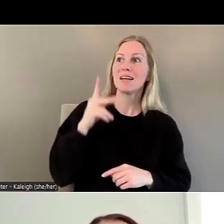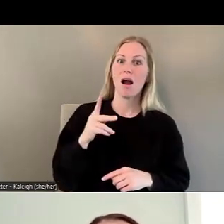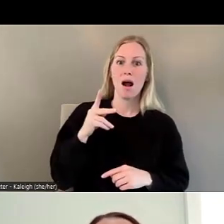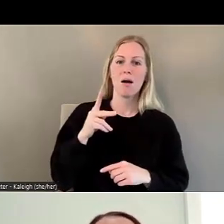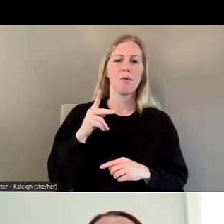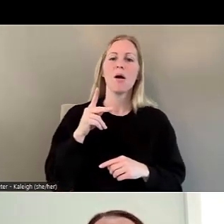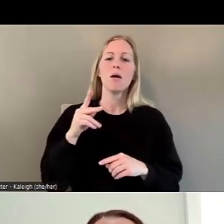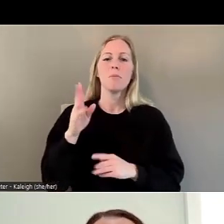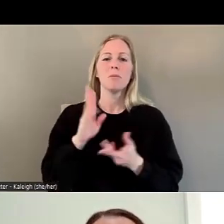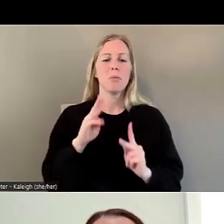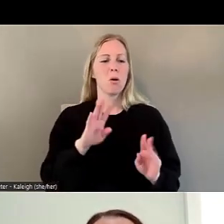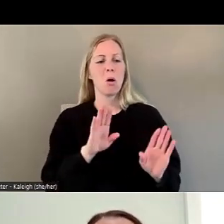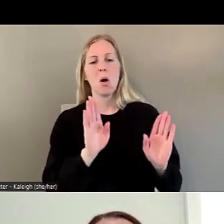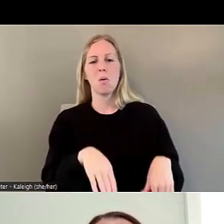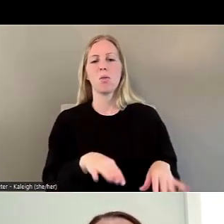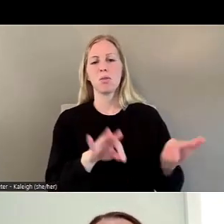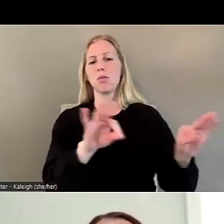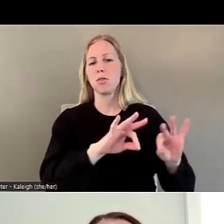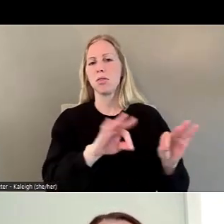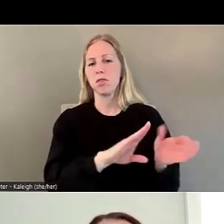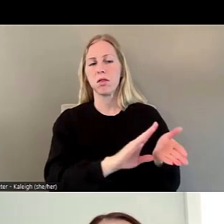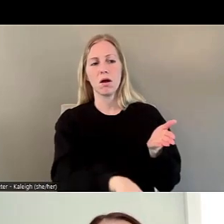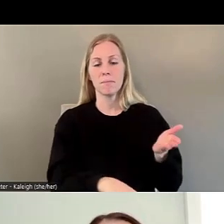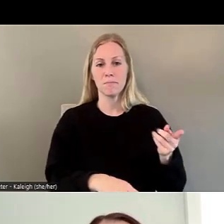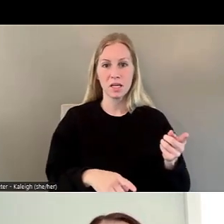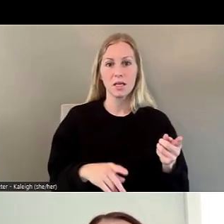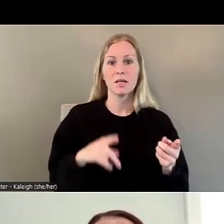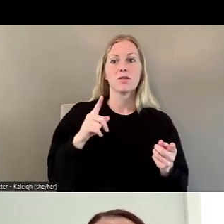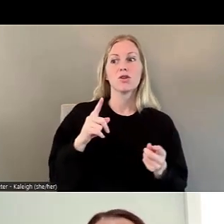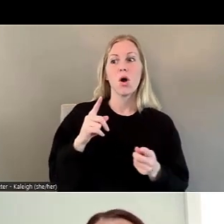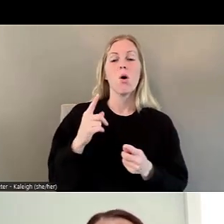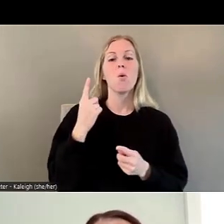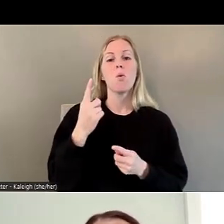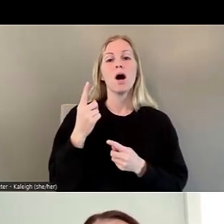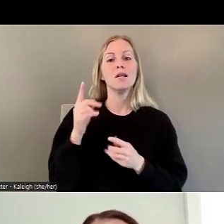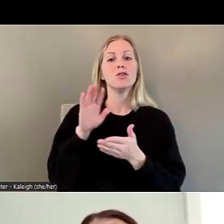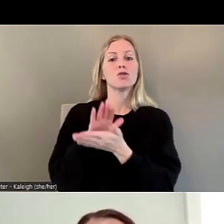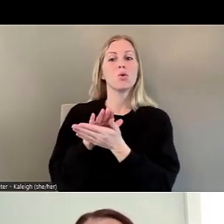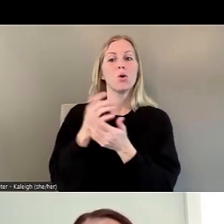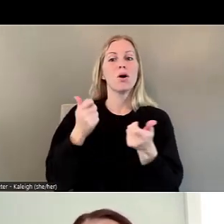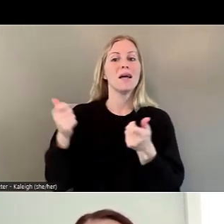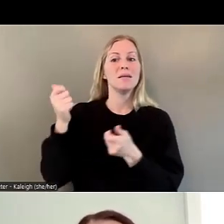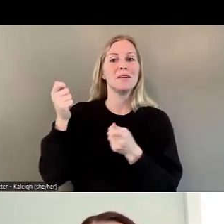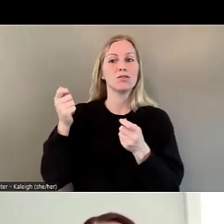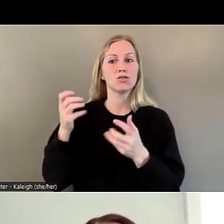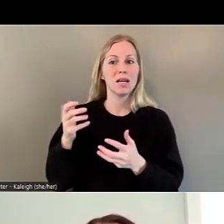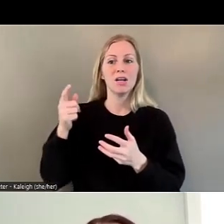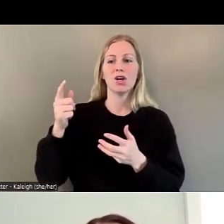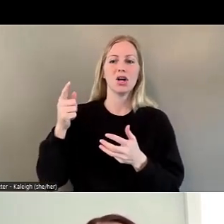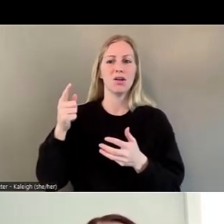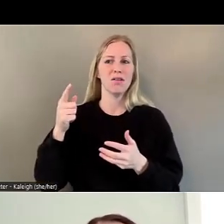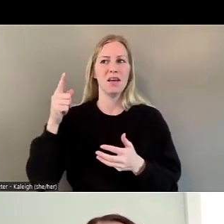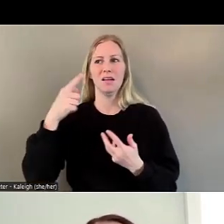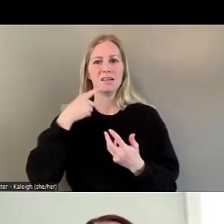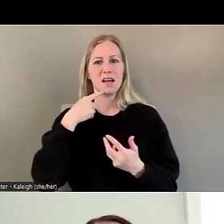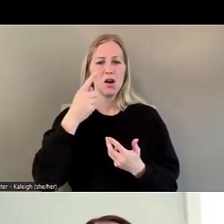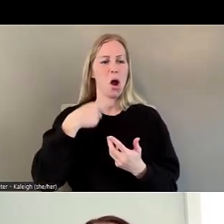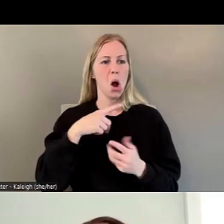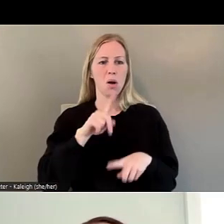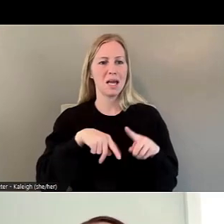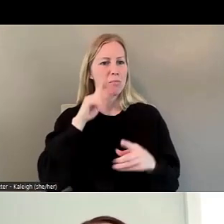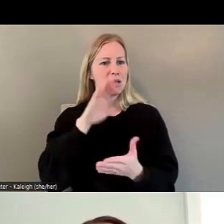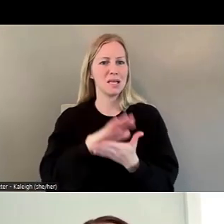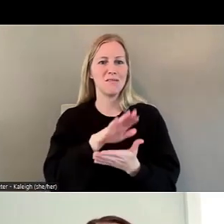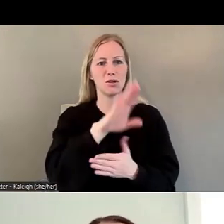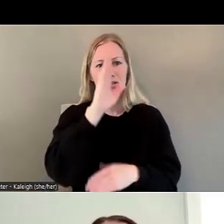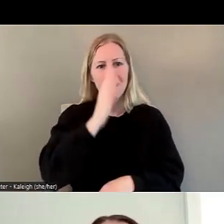that the principal couldn't believe that her son was still scared because it had been a month since he had been put in the timeout room. When families have other